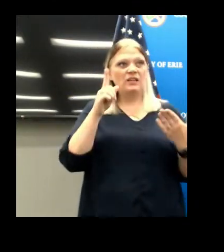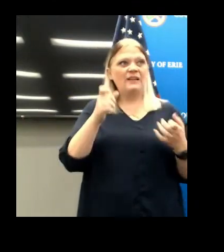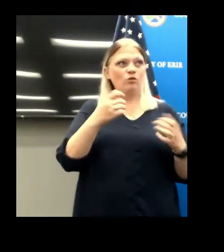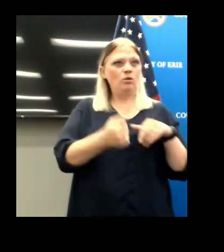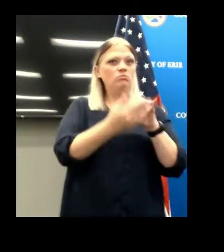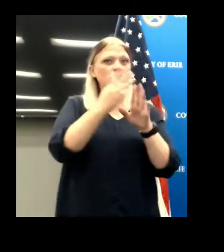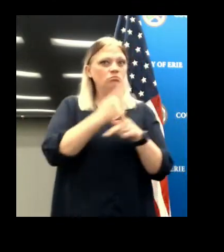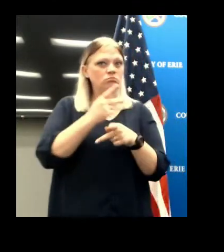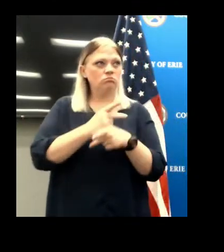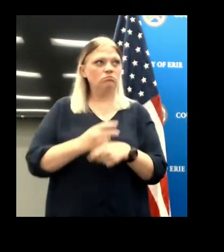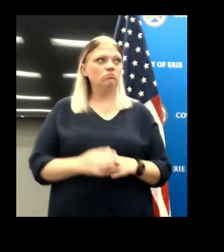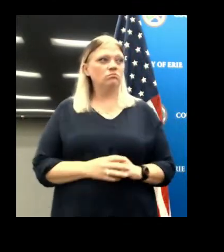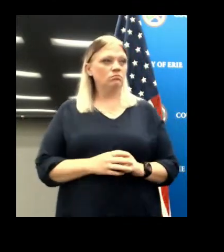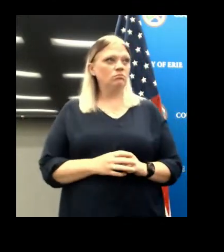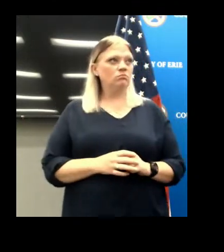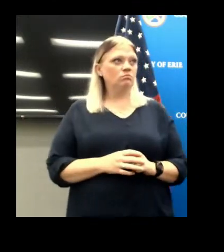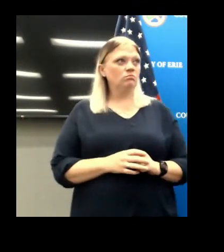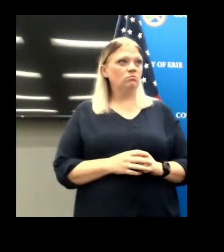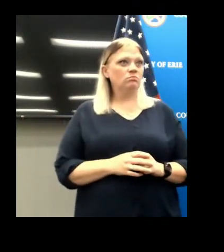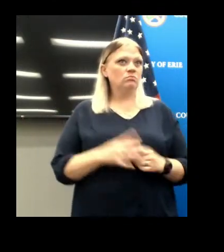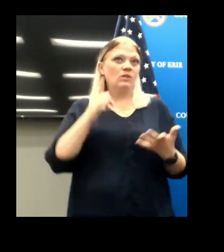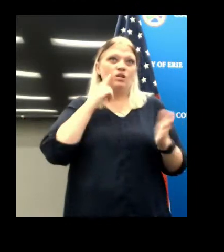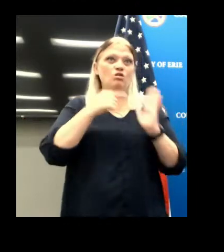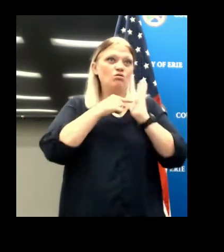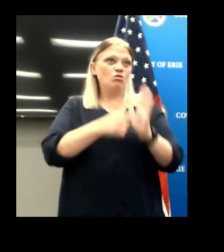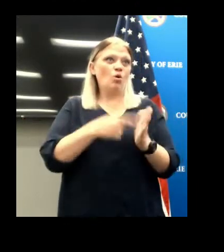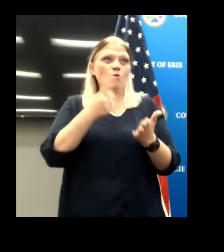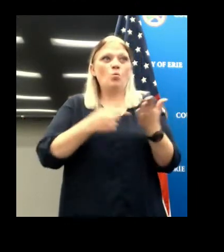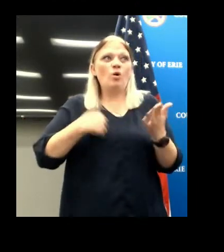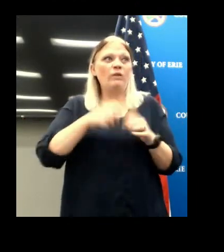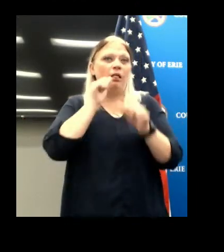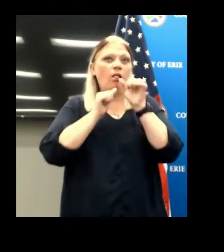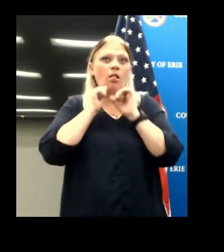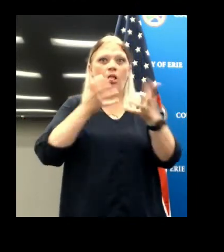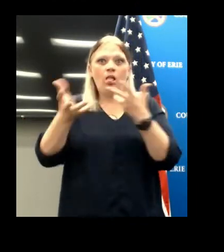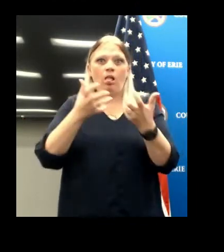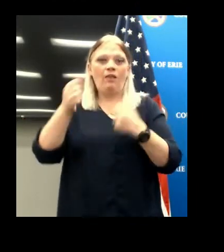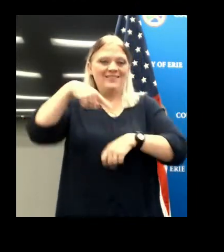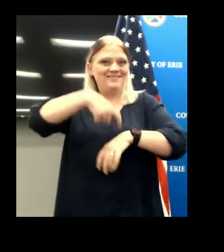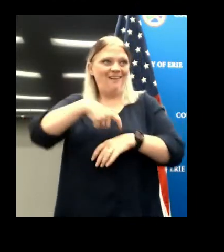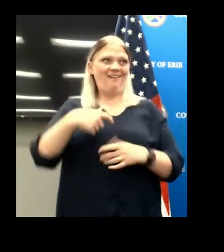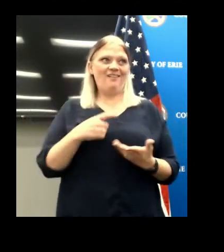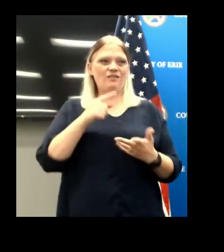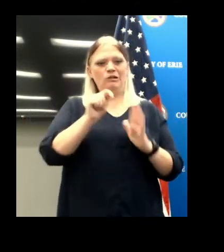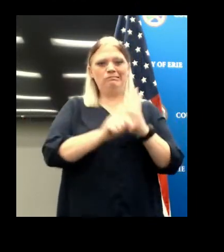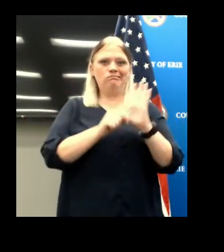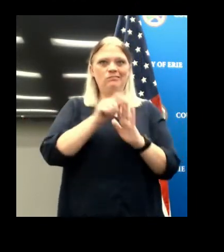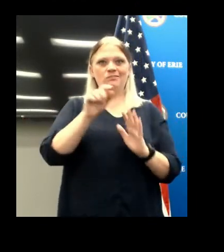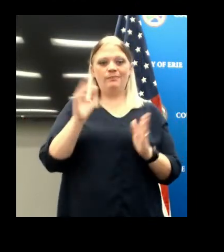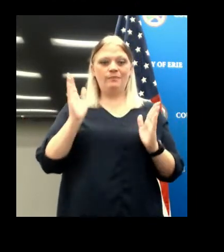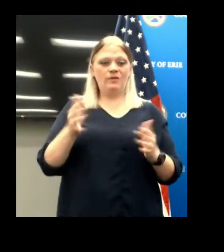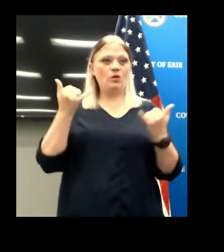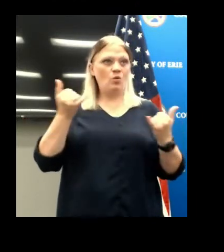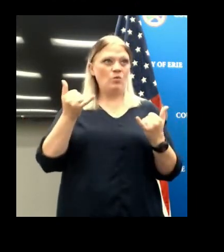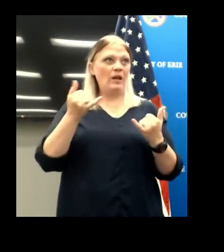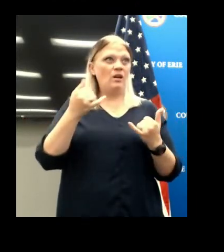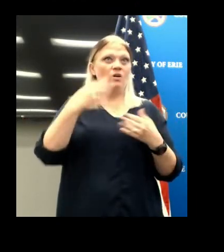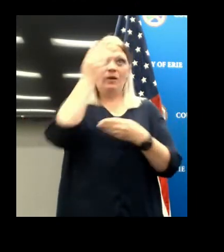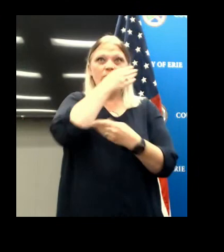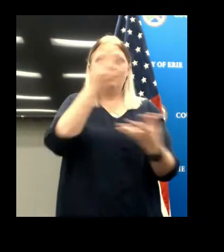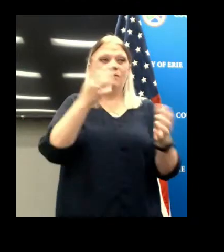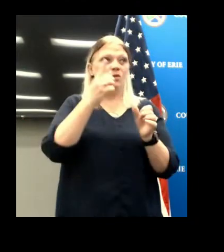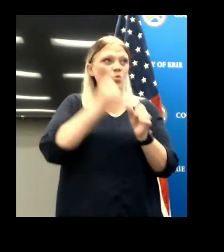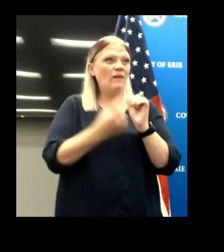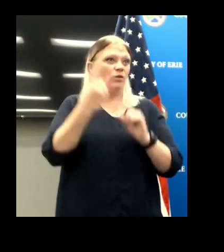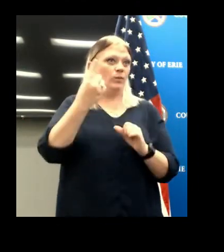addressed. This just goes to show what we're dealing with in this time. But as we say to each and every one,